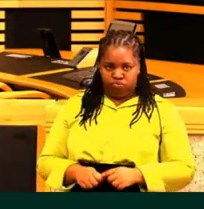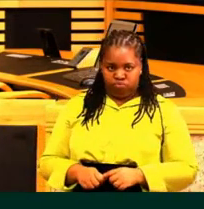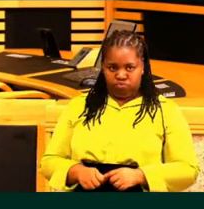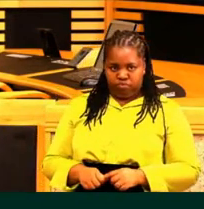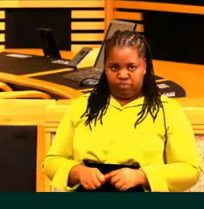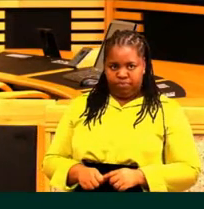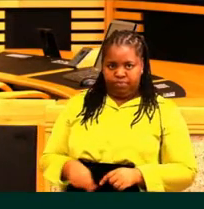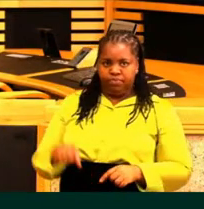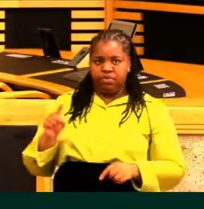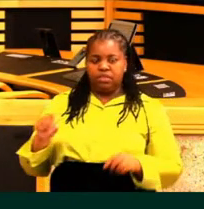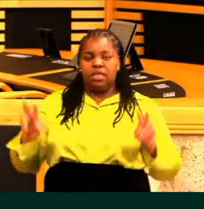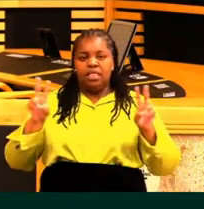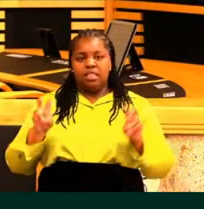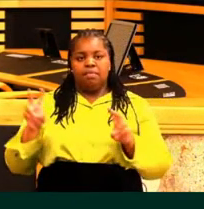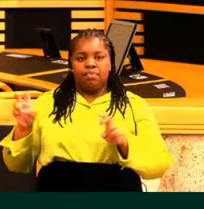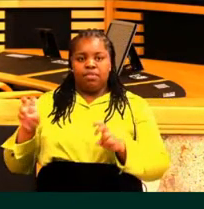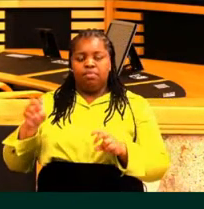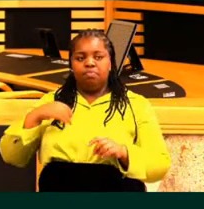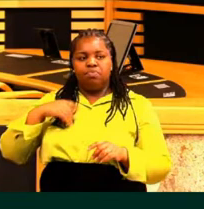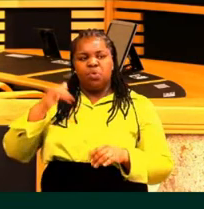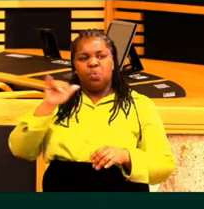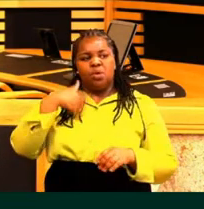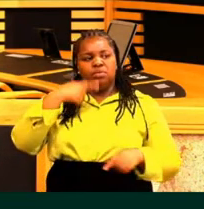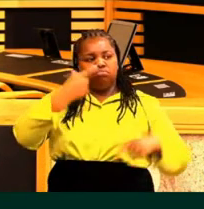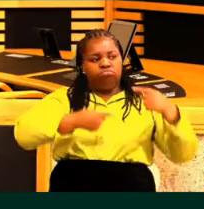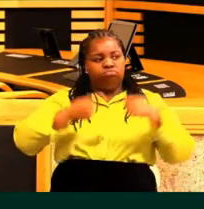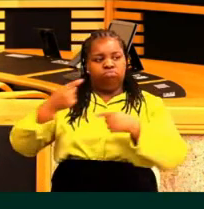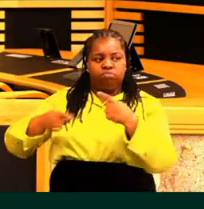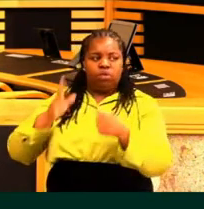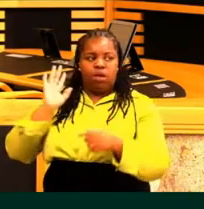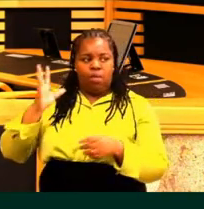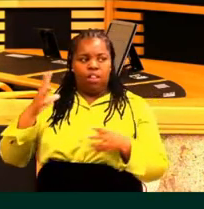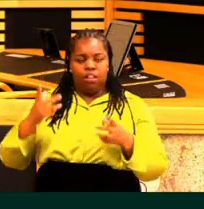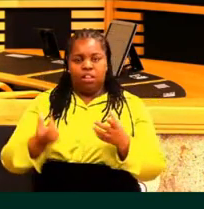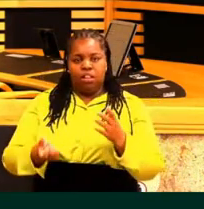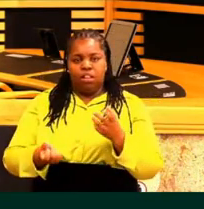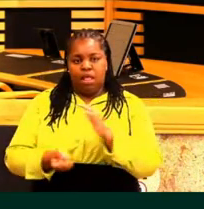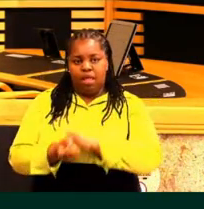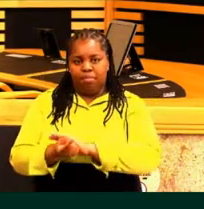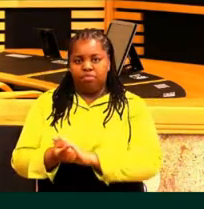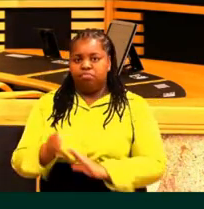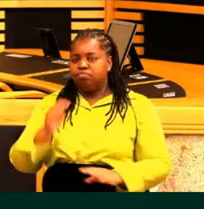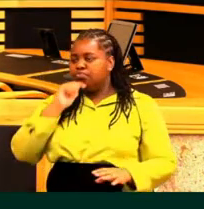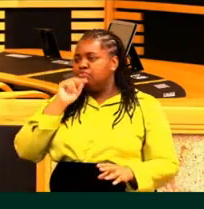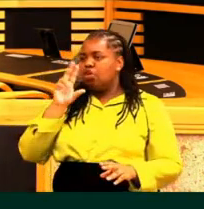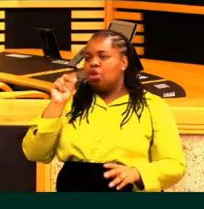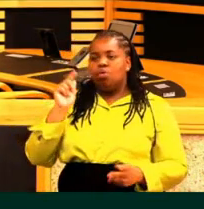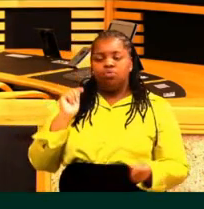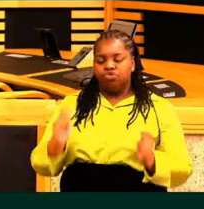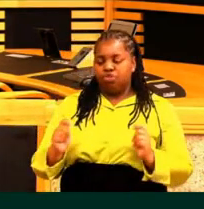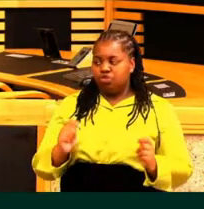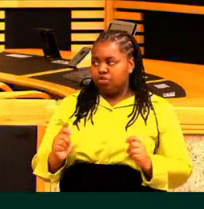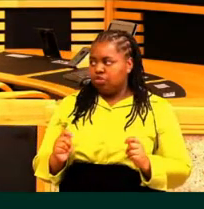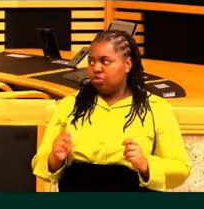the Thematic areas under which debate will be taken are there are no changes